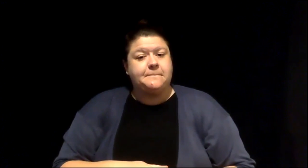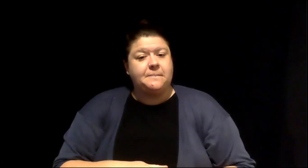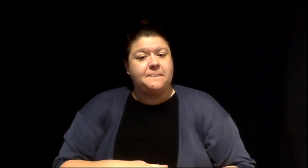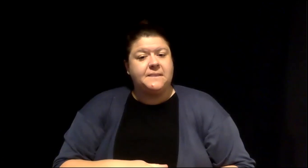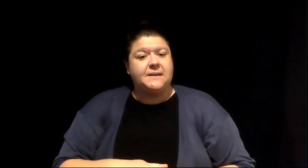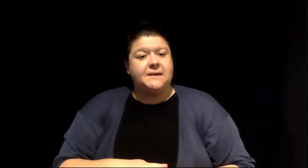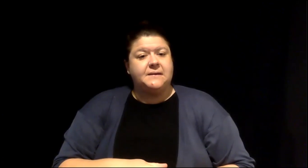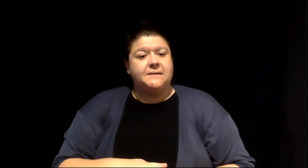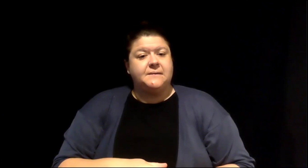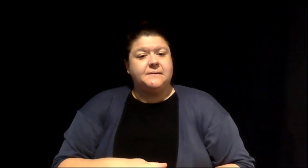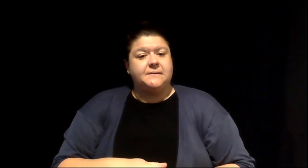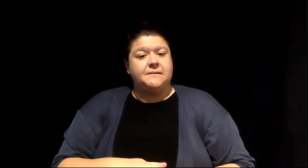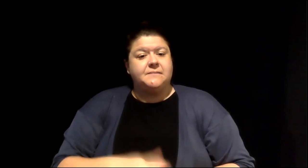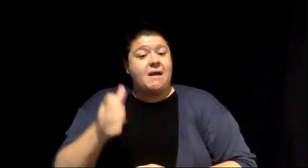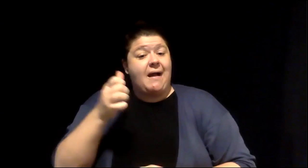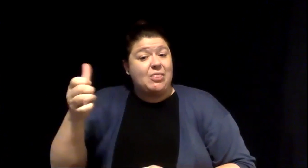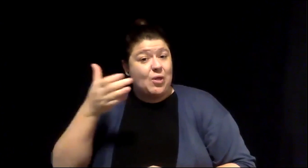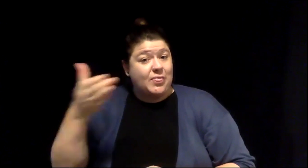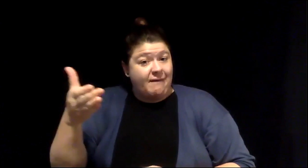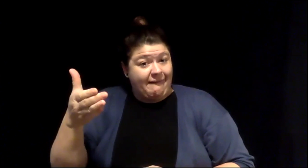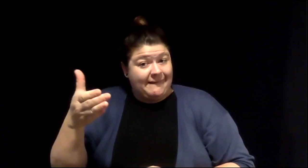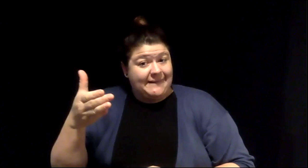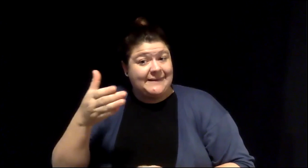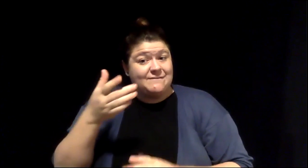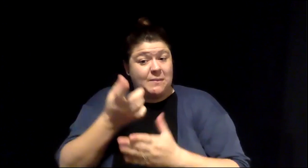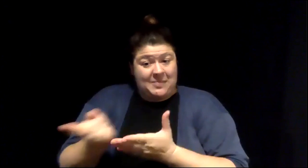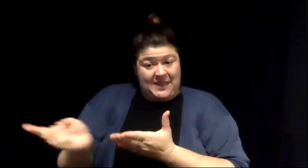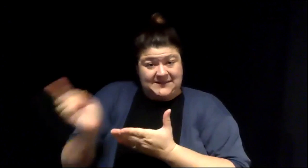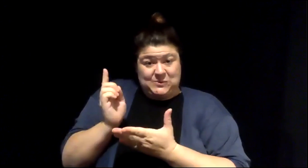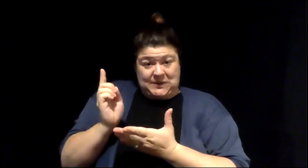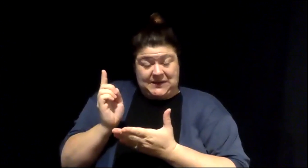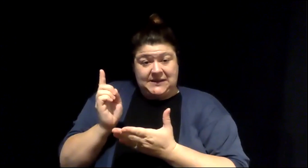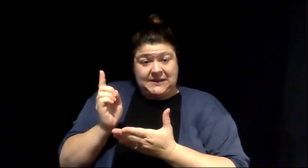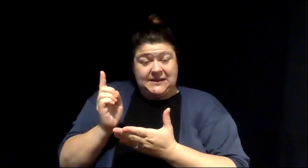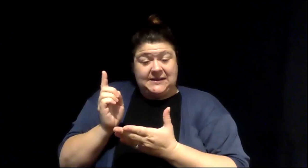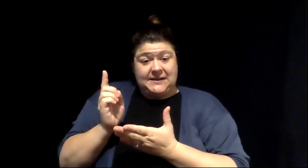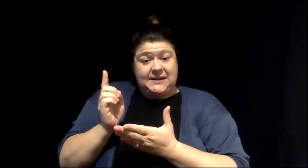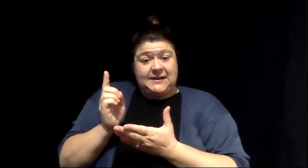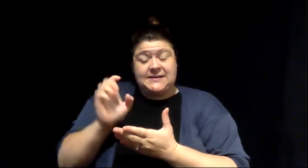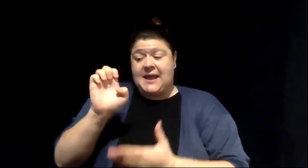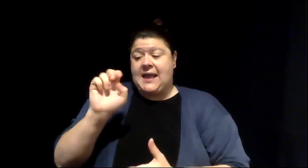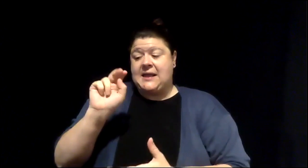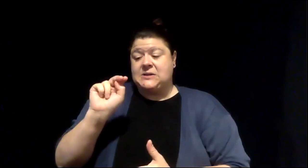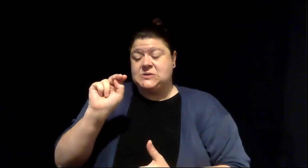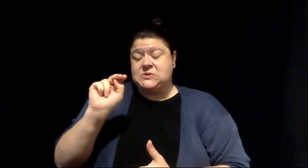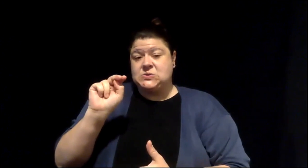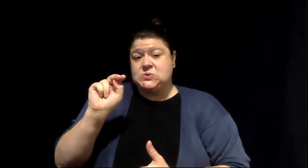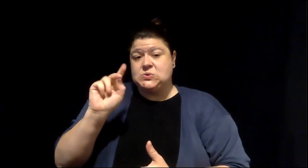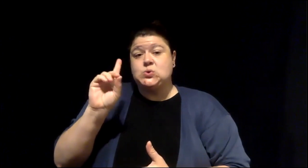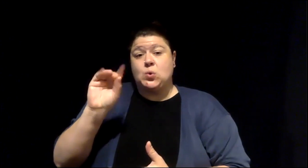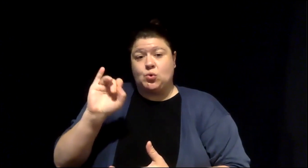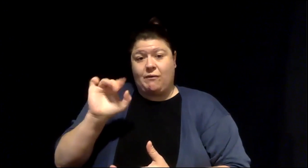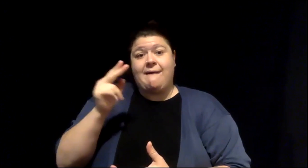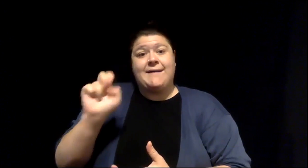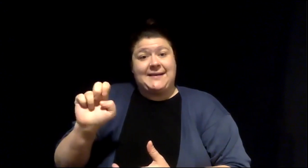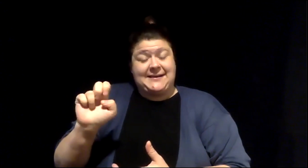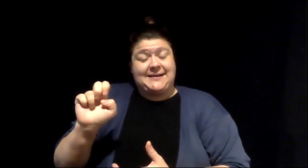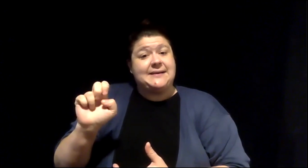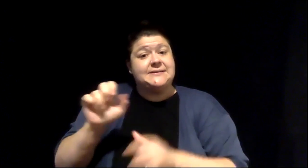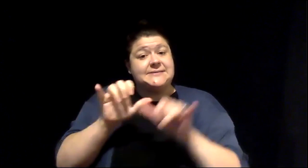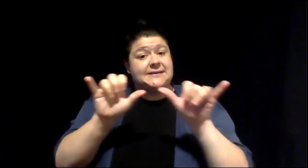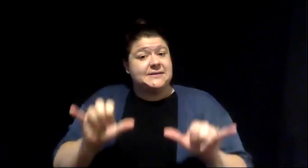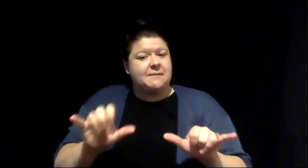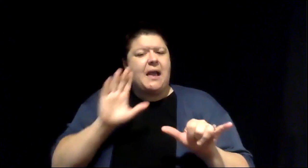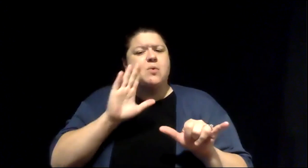that you went over this past week was the endocrine system, and I'll talk about each of the systems a little bit later. I